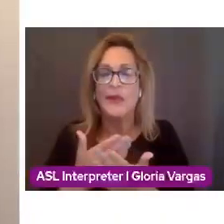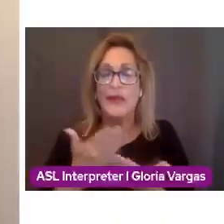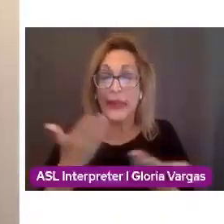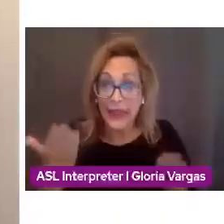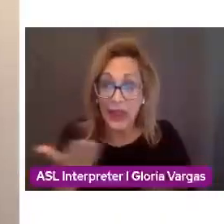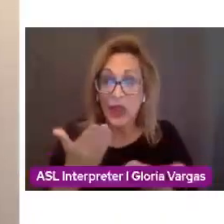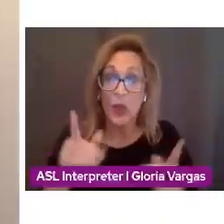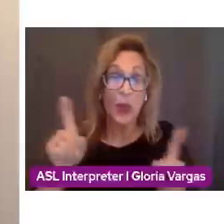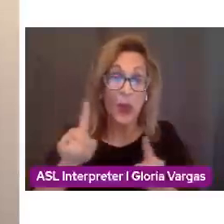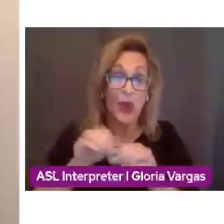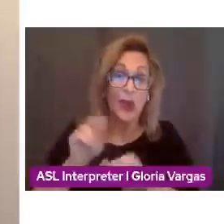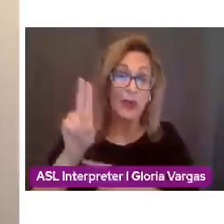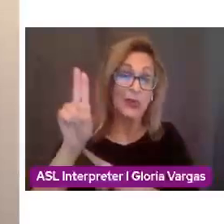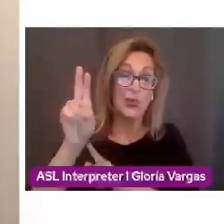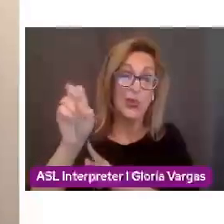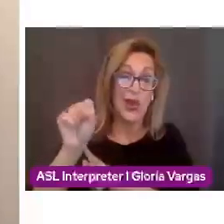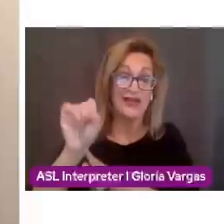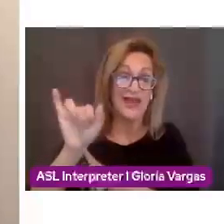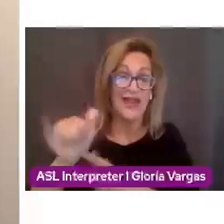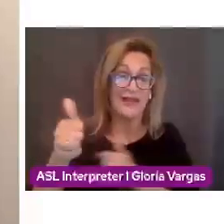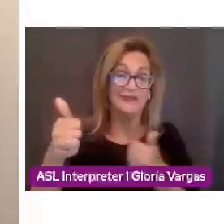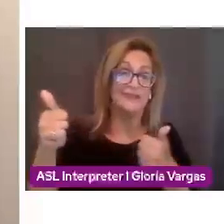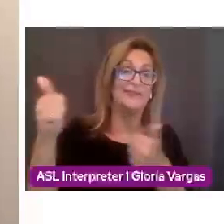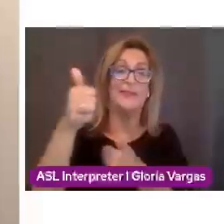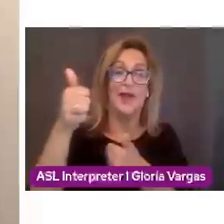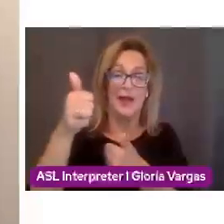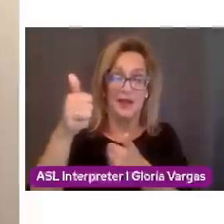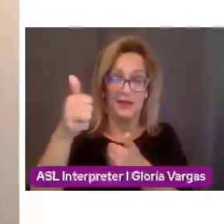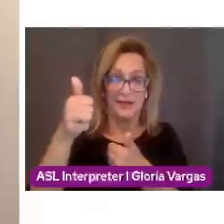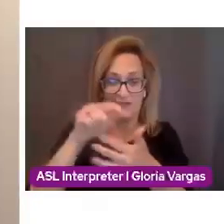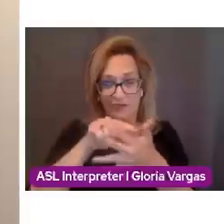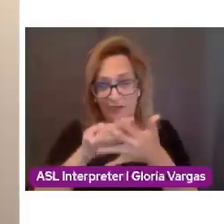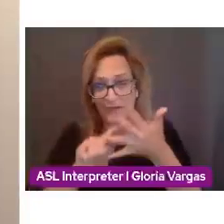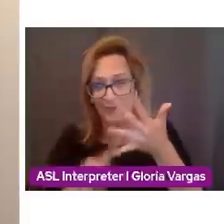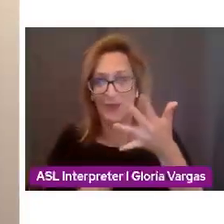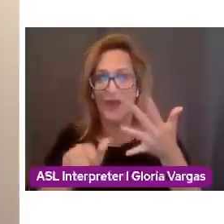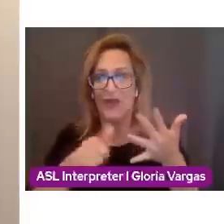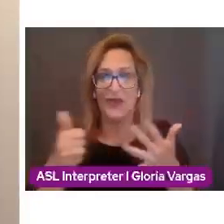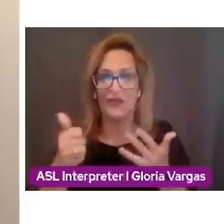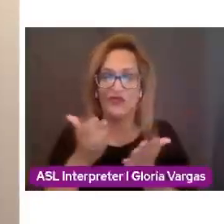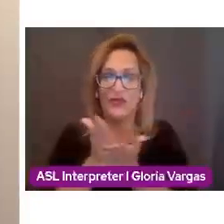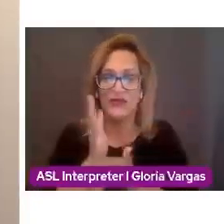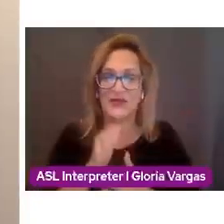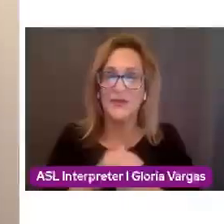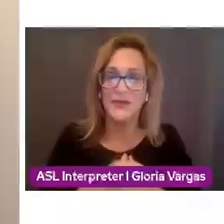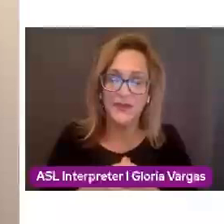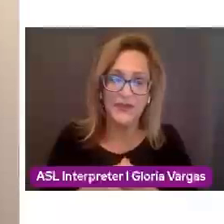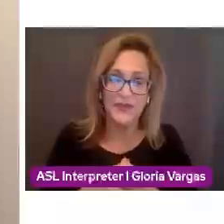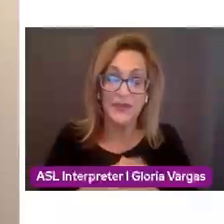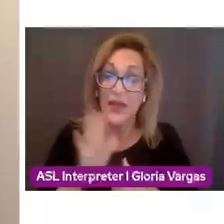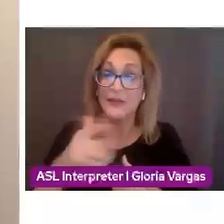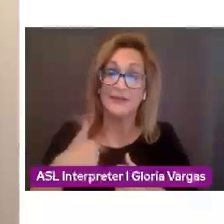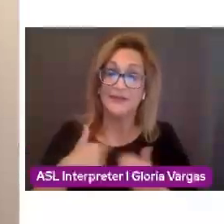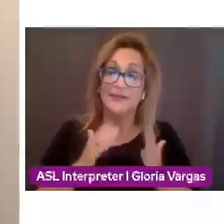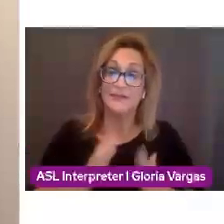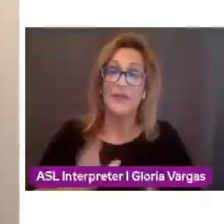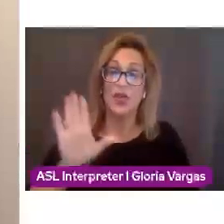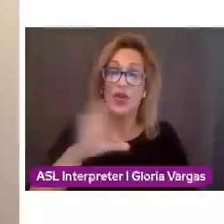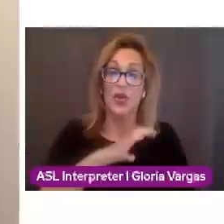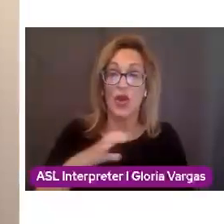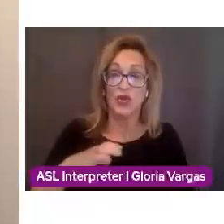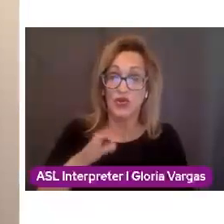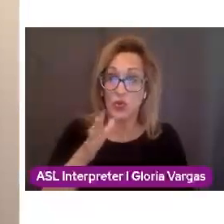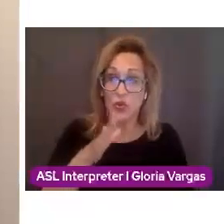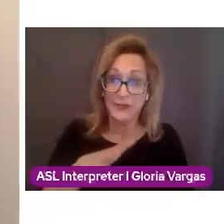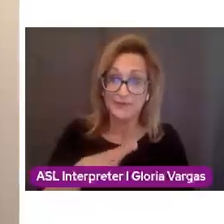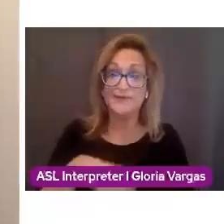United States triumphs above all. And so I will tell you as your Congresswoman that I believe and